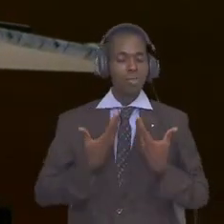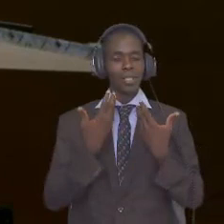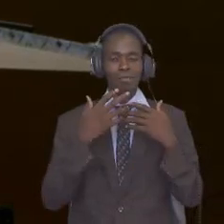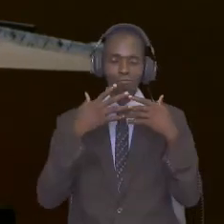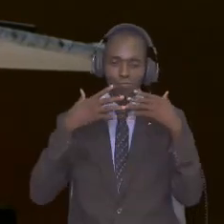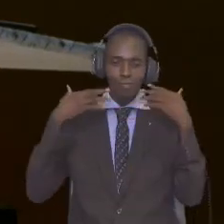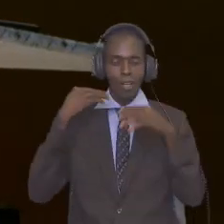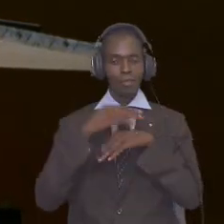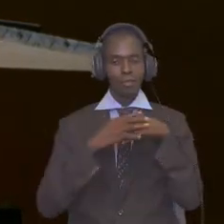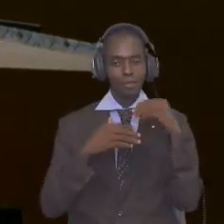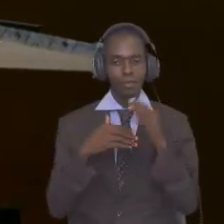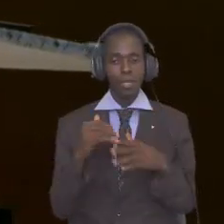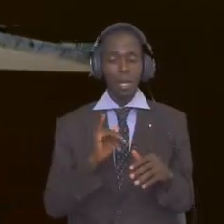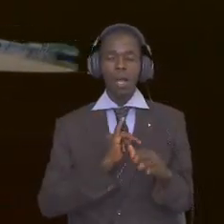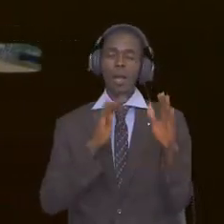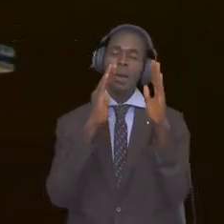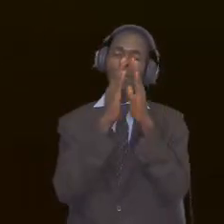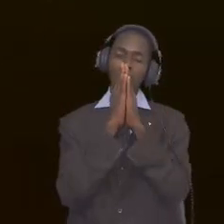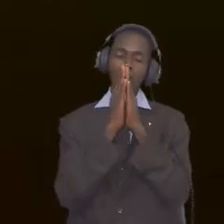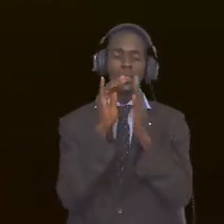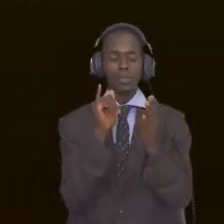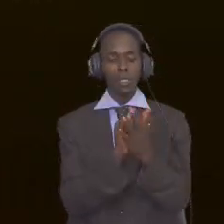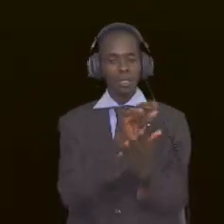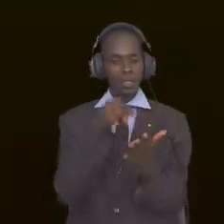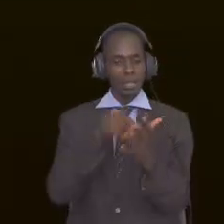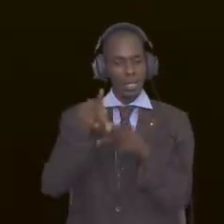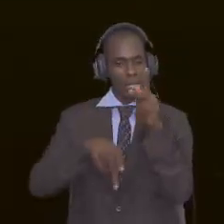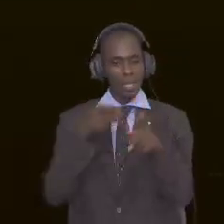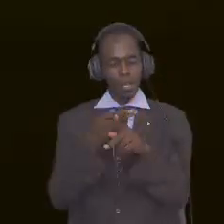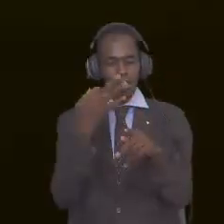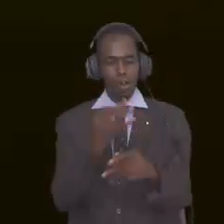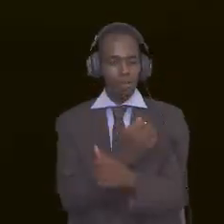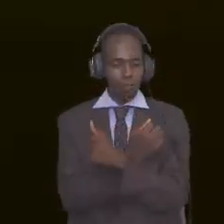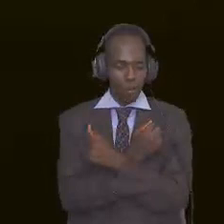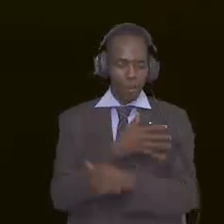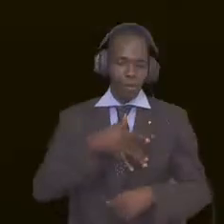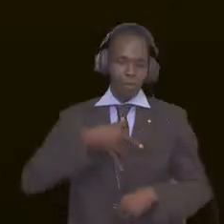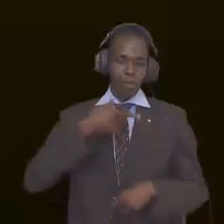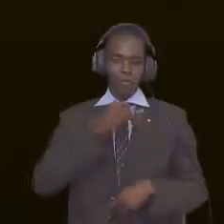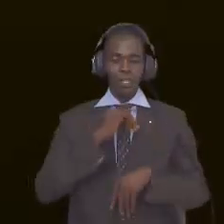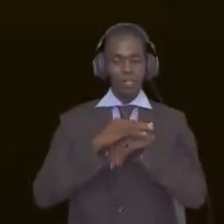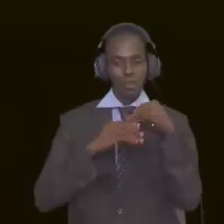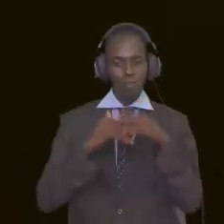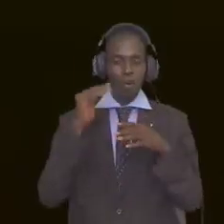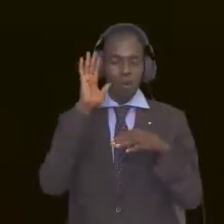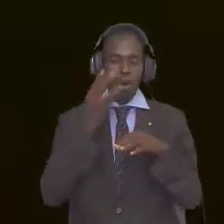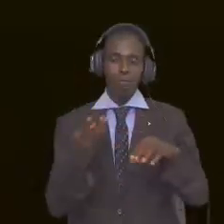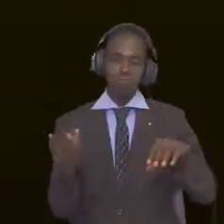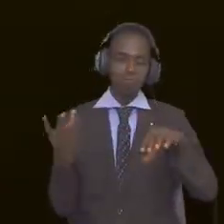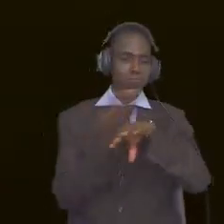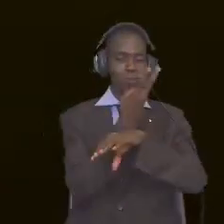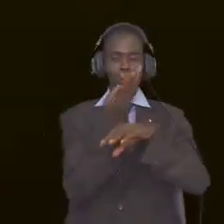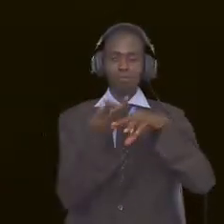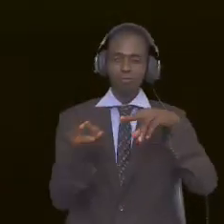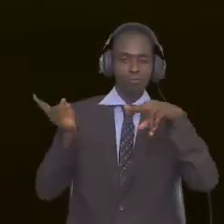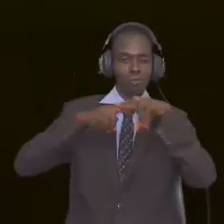be consolation. And I pray that this kind of love and affection and consolation will multiply in